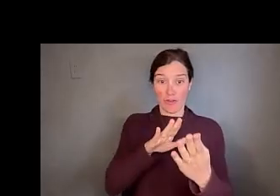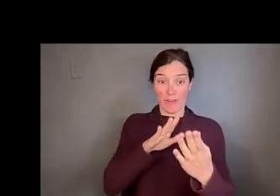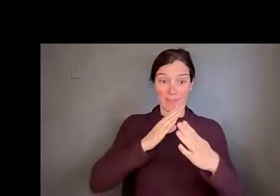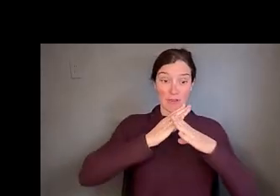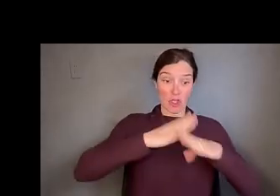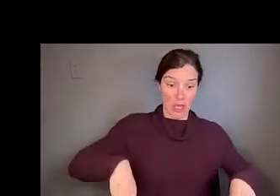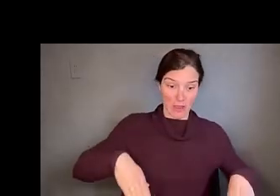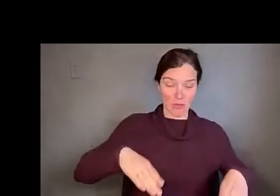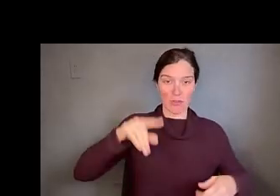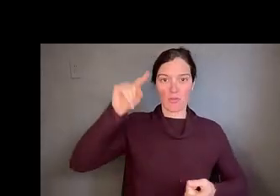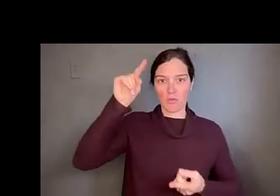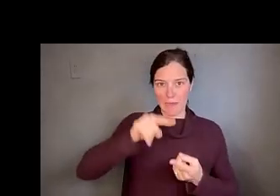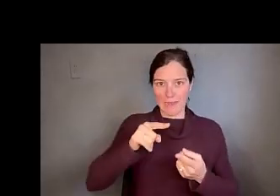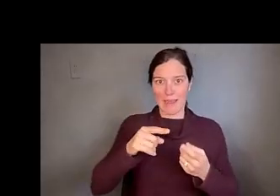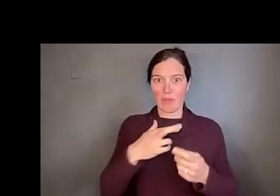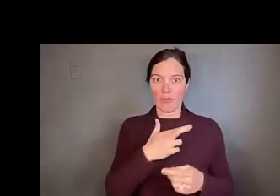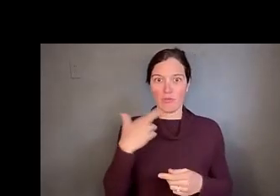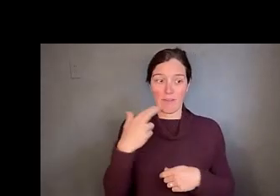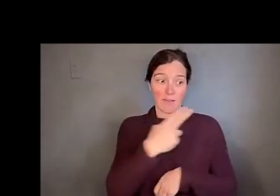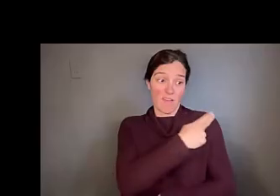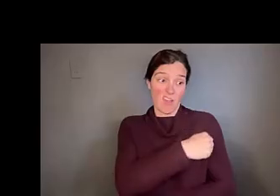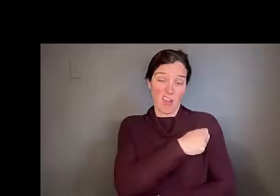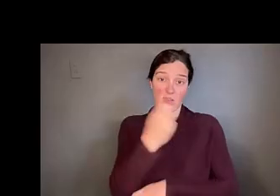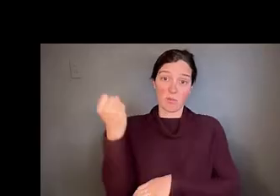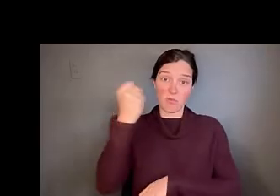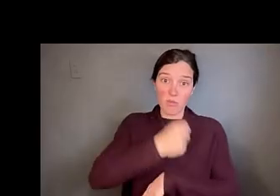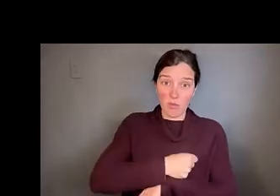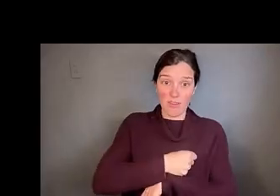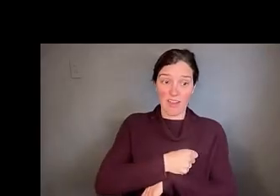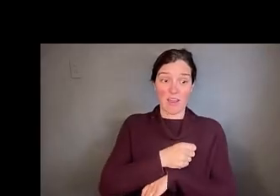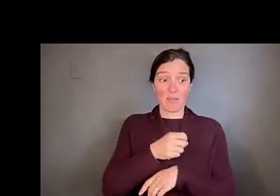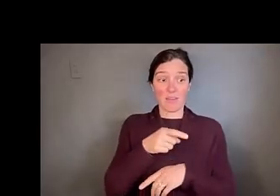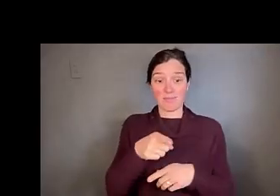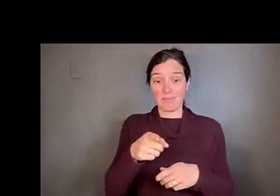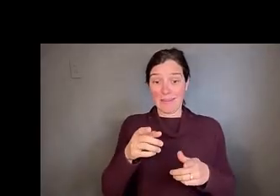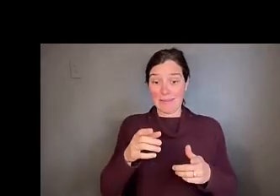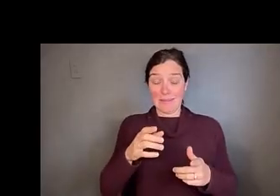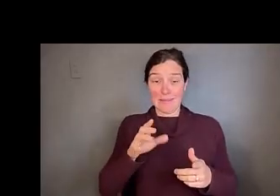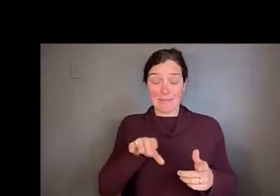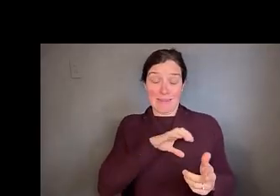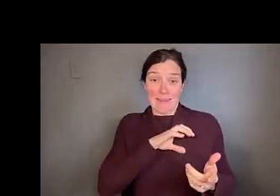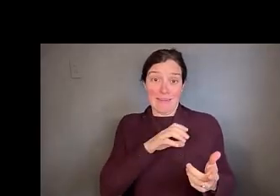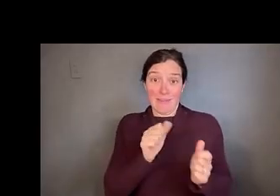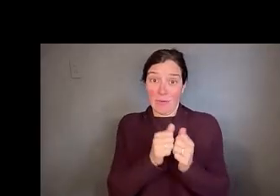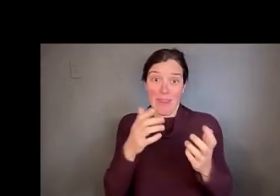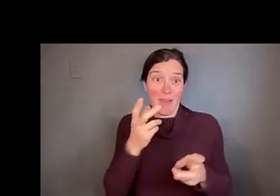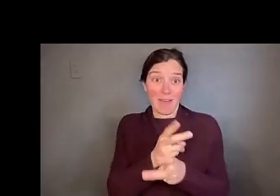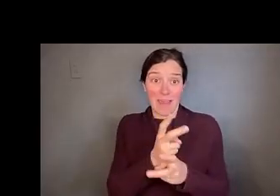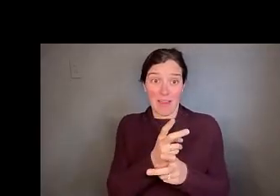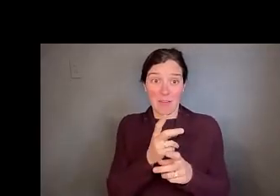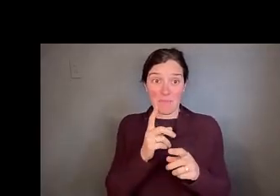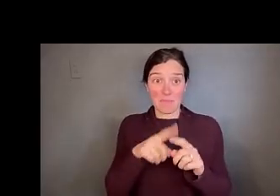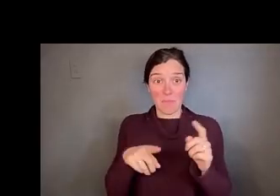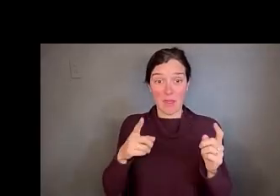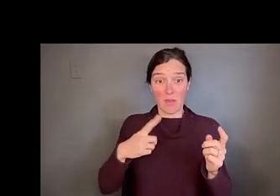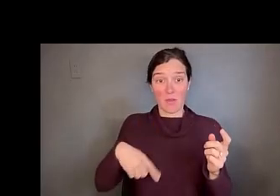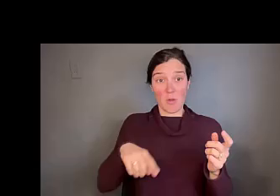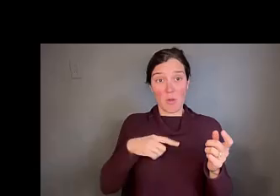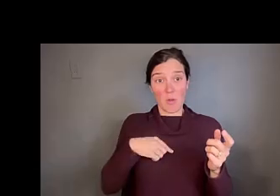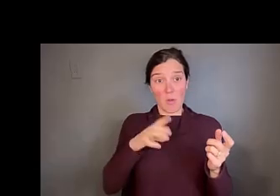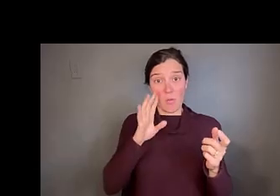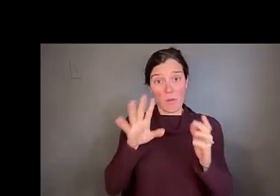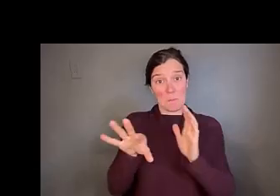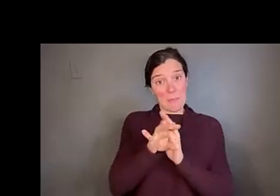risk, hospitals going under, people not getting care, etc. It's going to be hard. Yeah, But we're going to pick a good panel